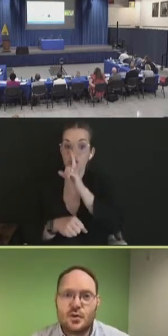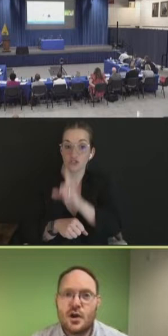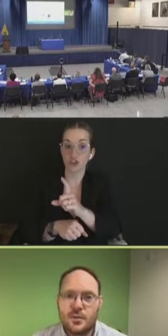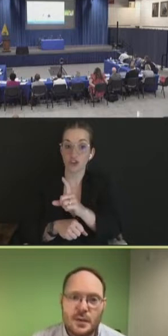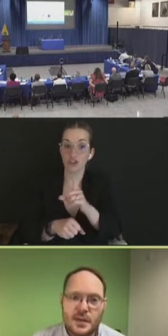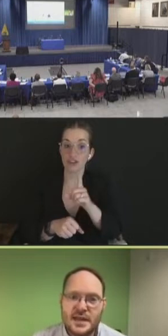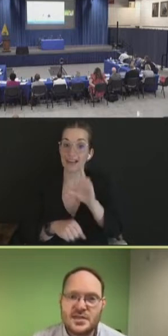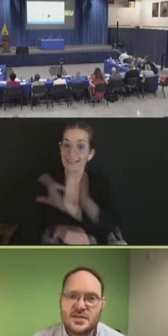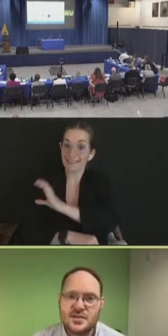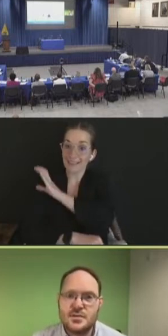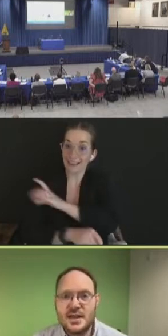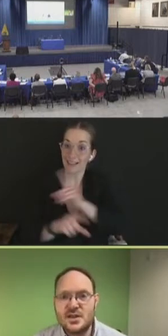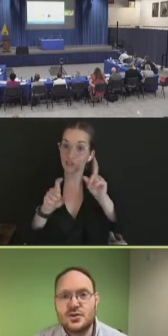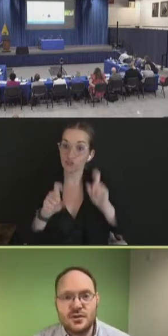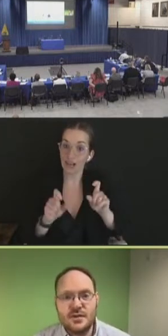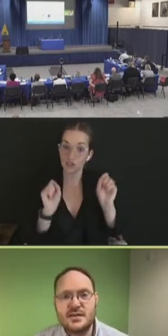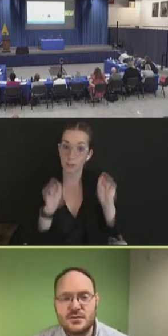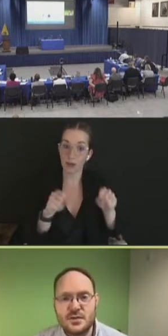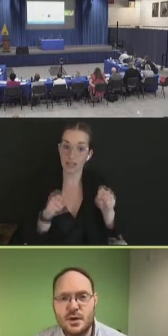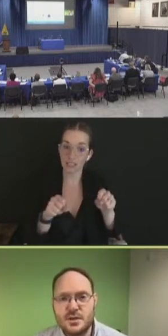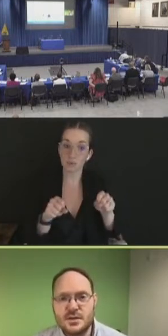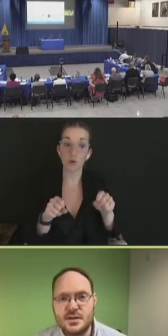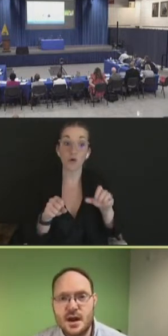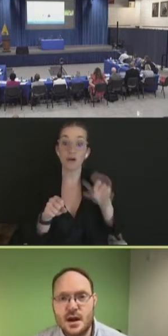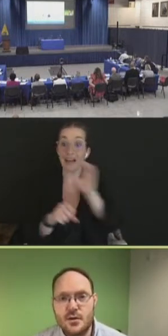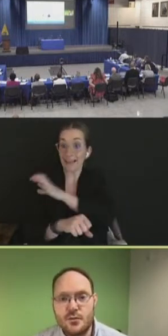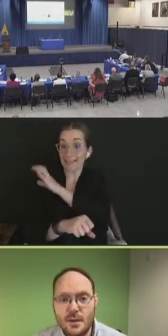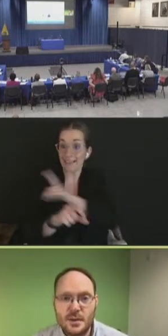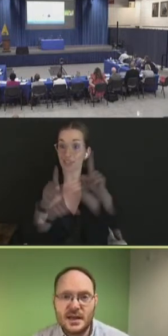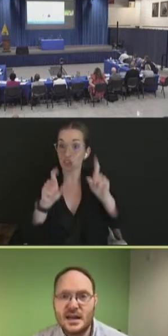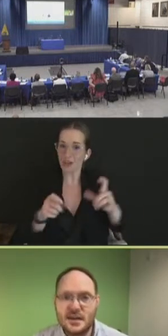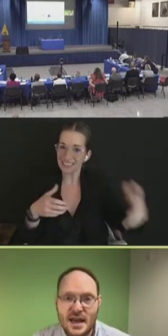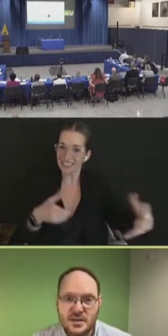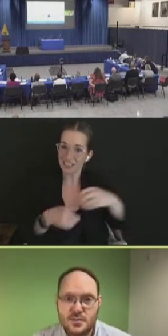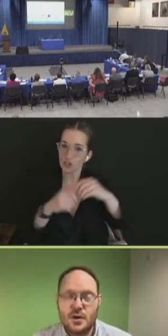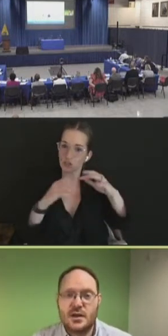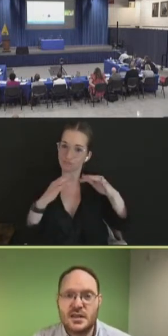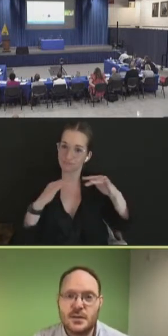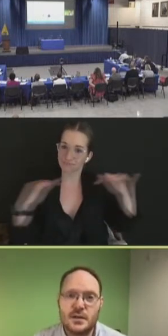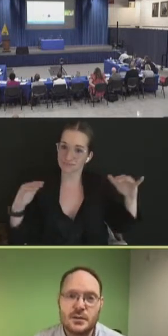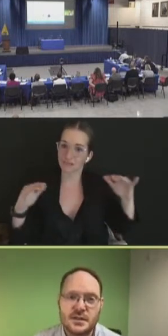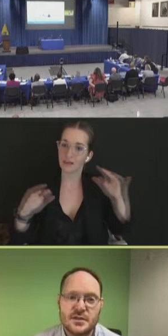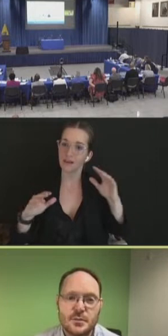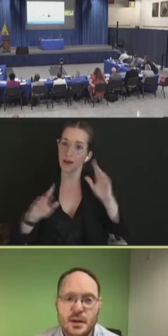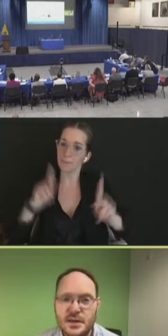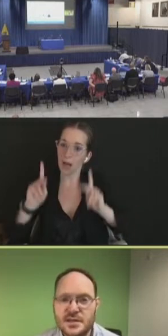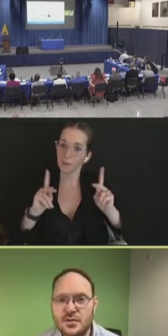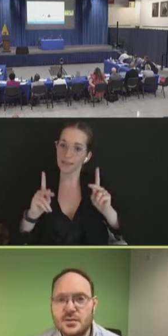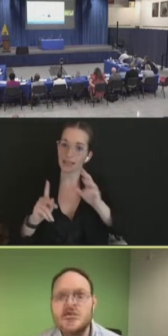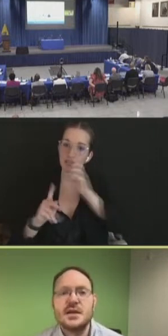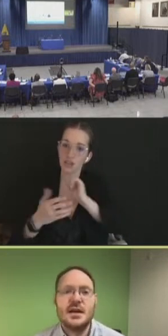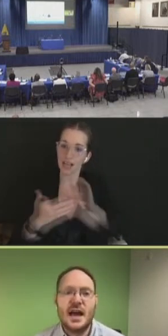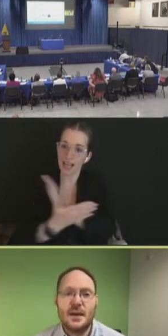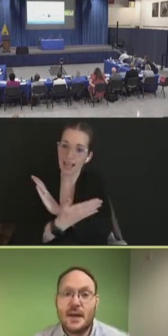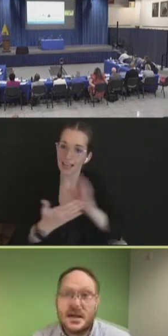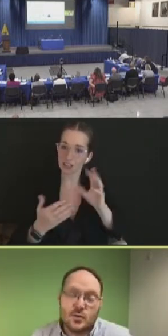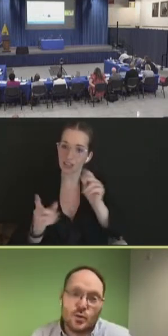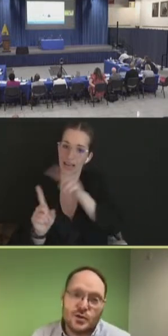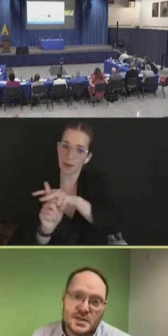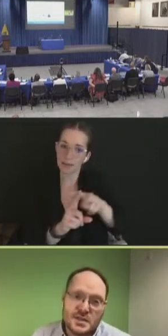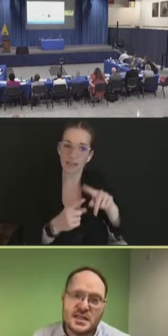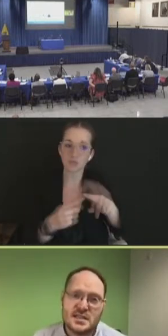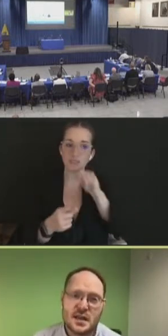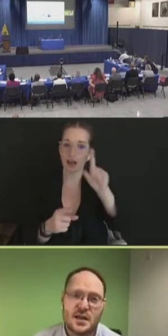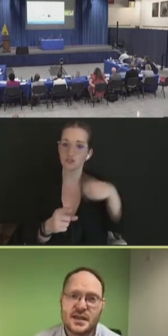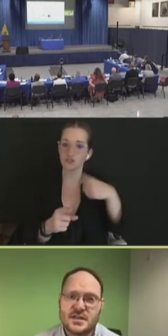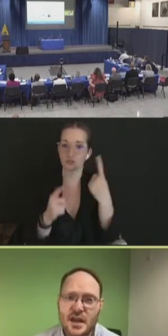include as broad populations to make sure vaccine responses are replicated and as broadly applicable to different population groups. And so when